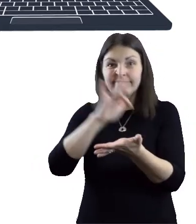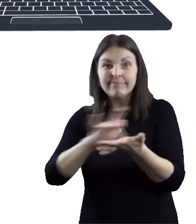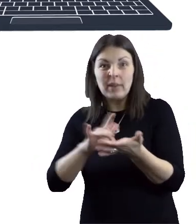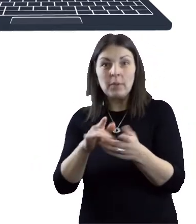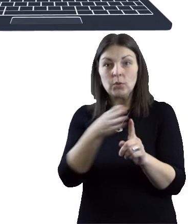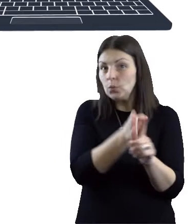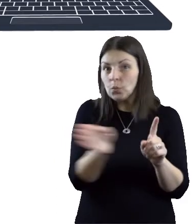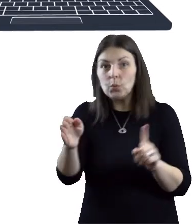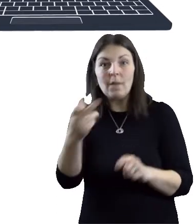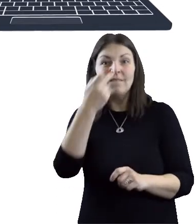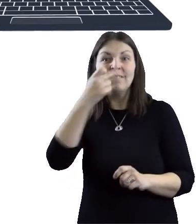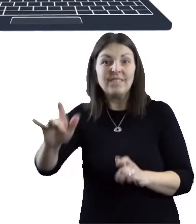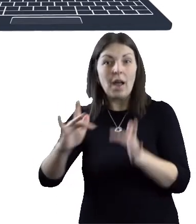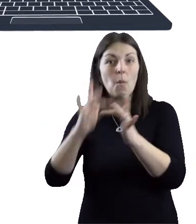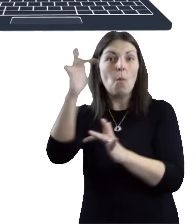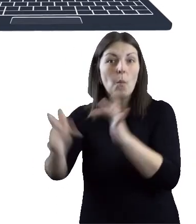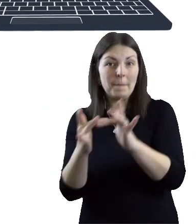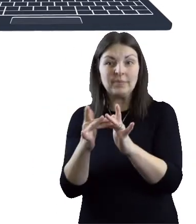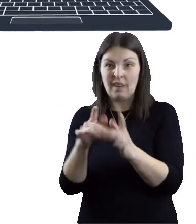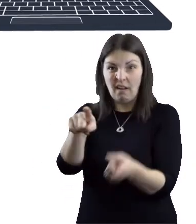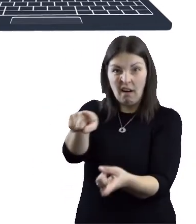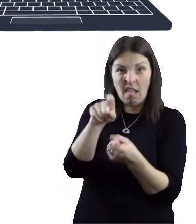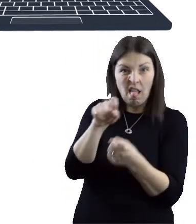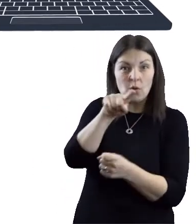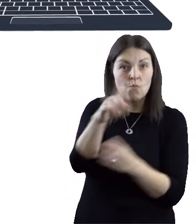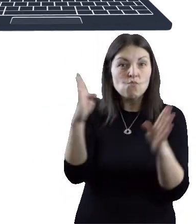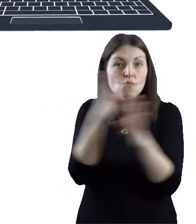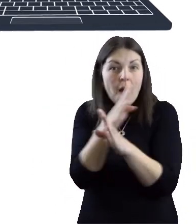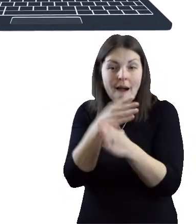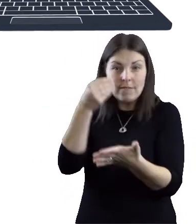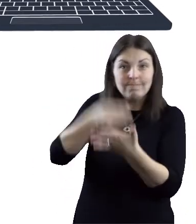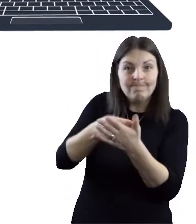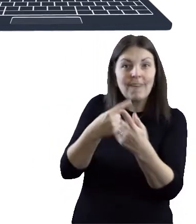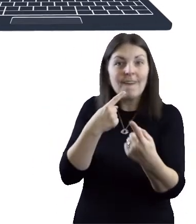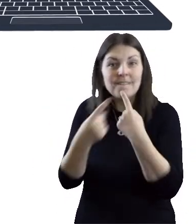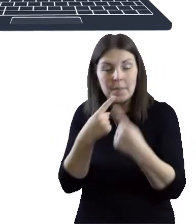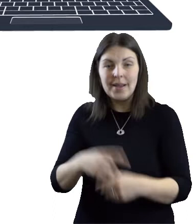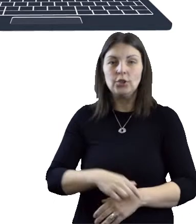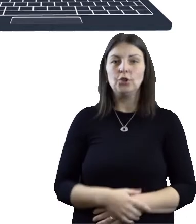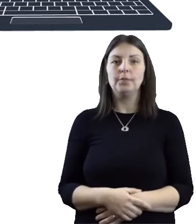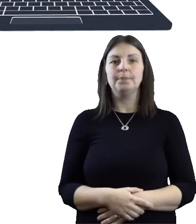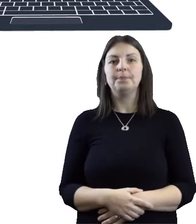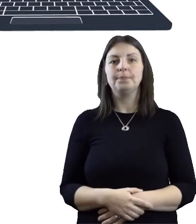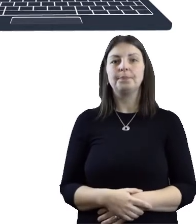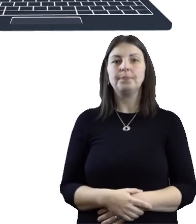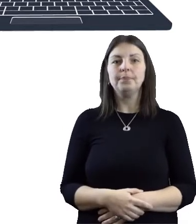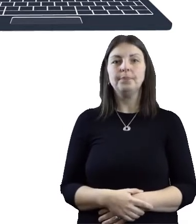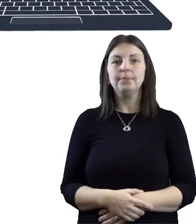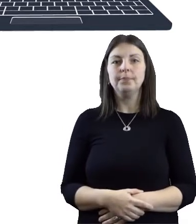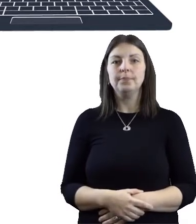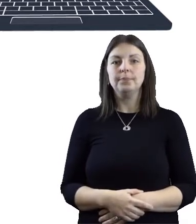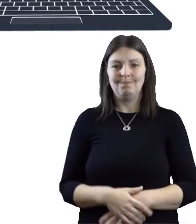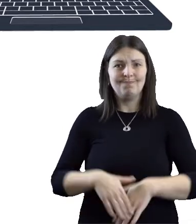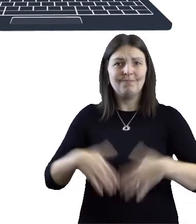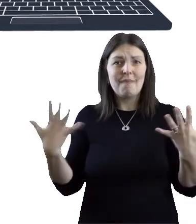financial information. Private information is any information on you that can be used to identify you that is unique to you.